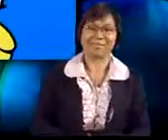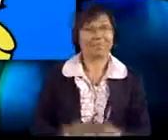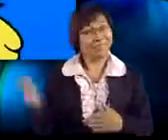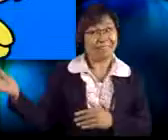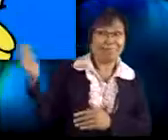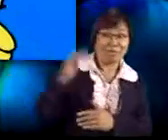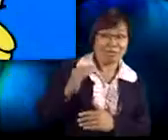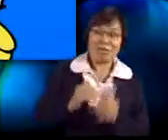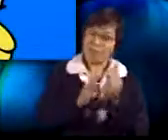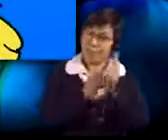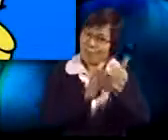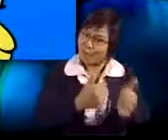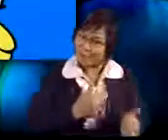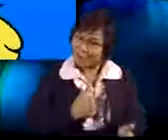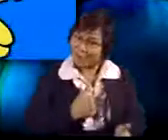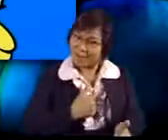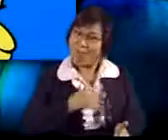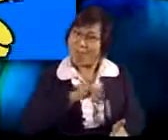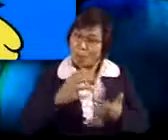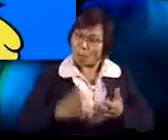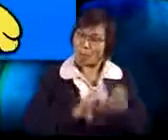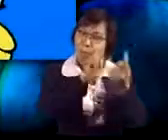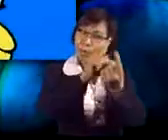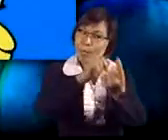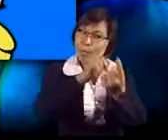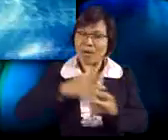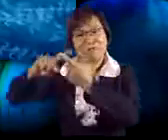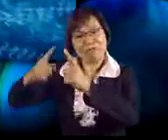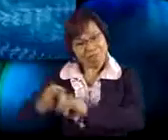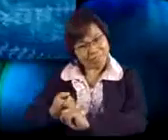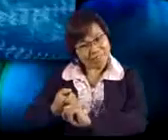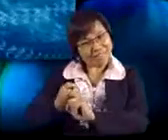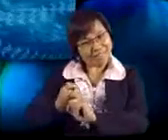Come, follow me. I want you to meet my friends.